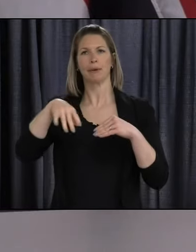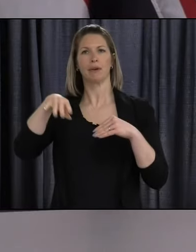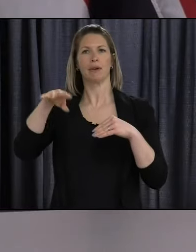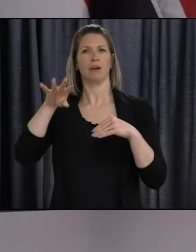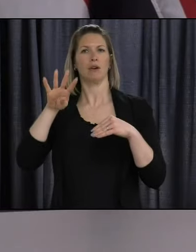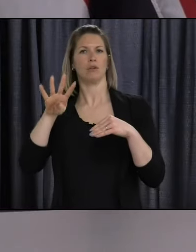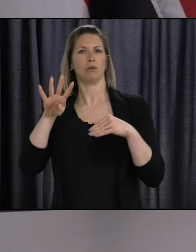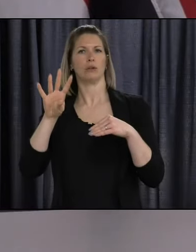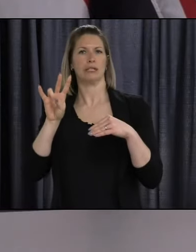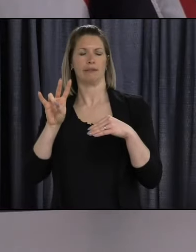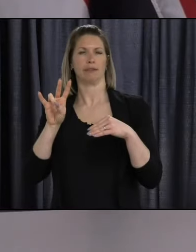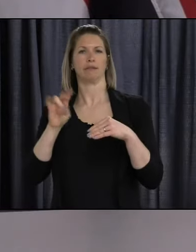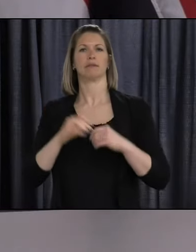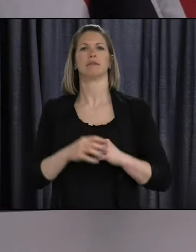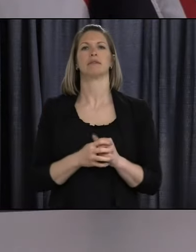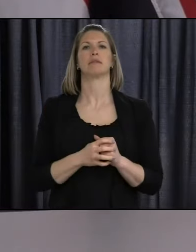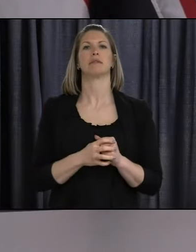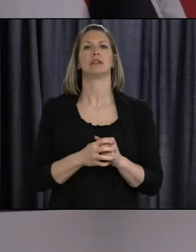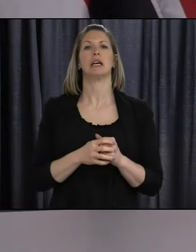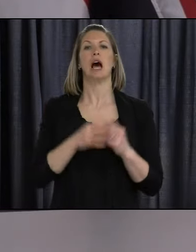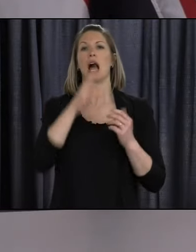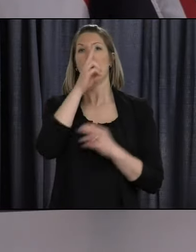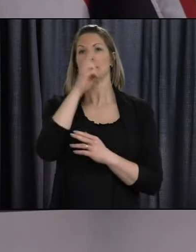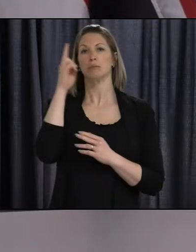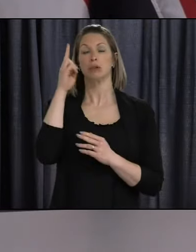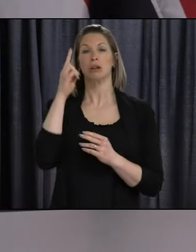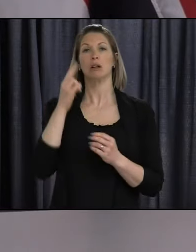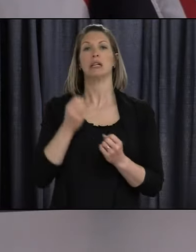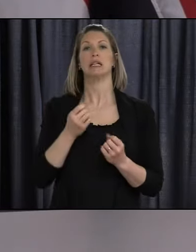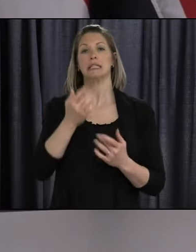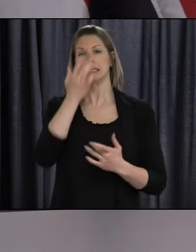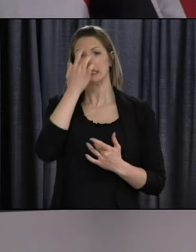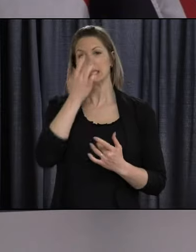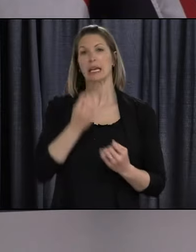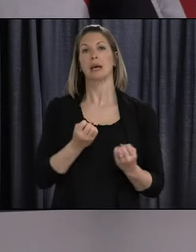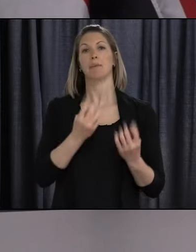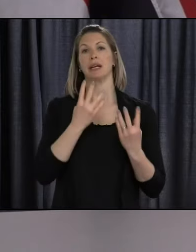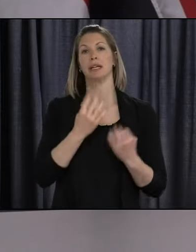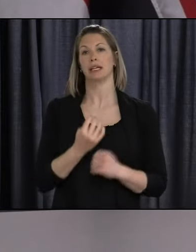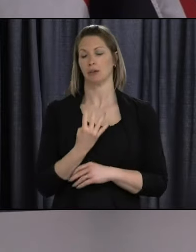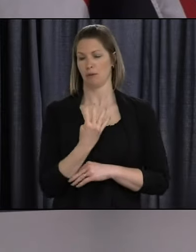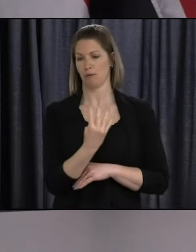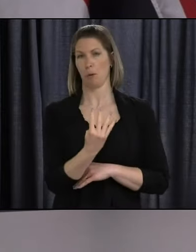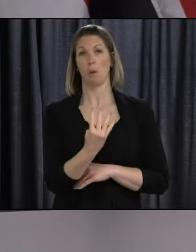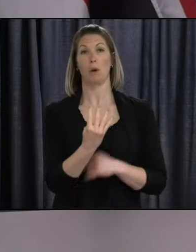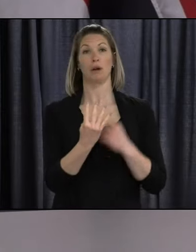4 people are in hospital due to the virus, and 2 are in intensive care.